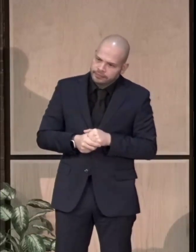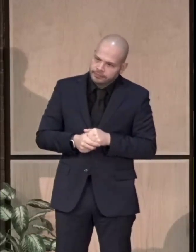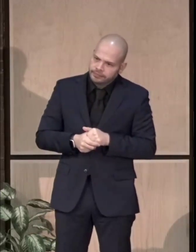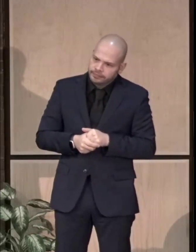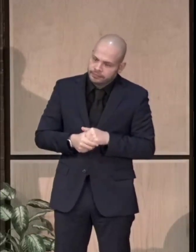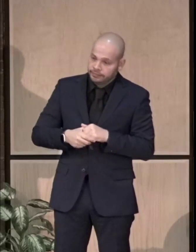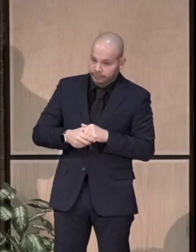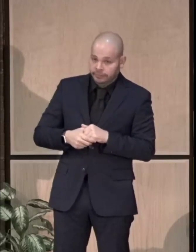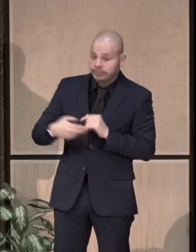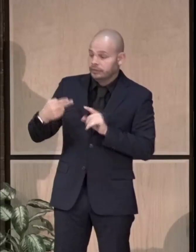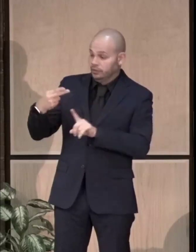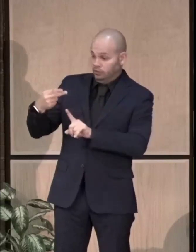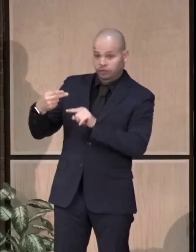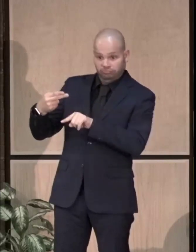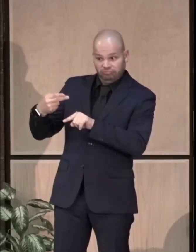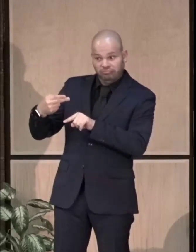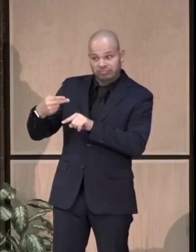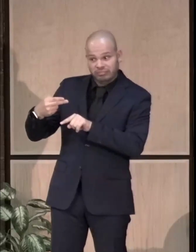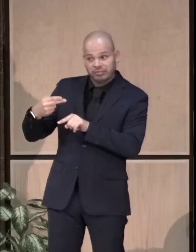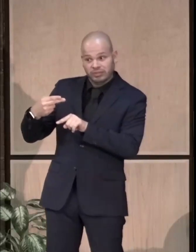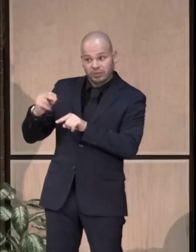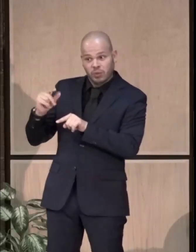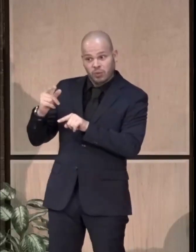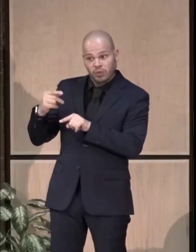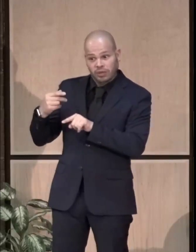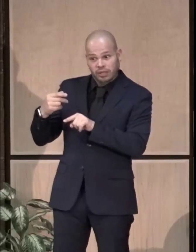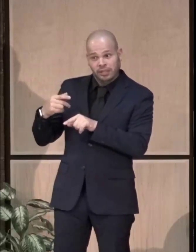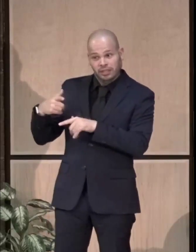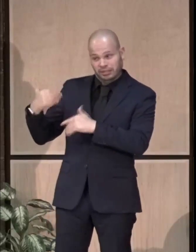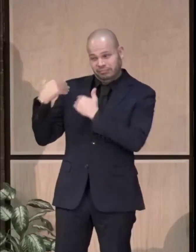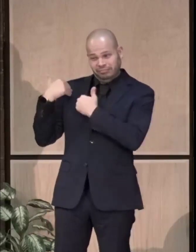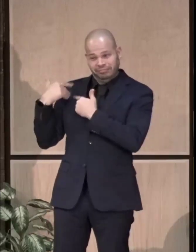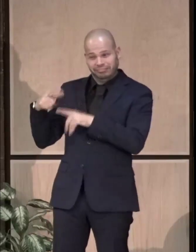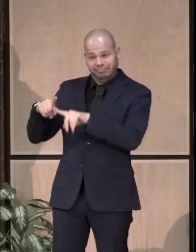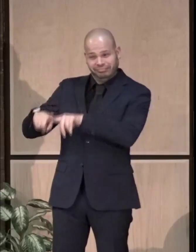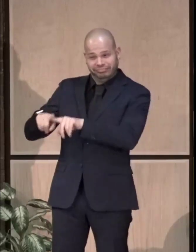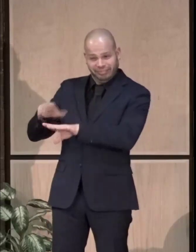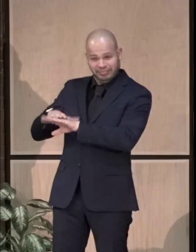Hodges, didn't you? You relied on him a lot in this regard.